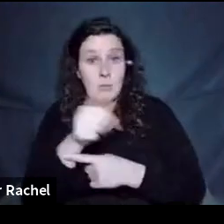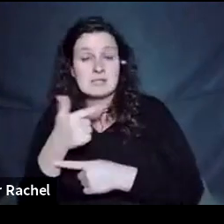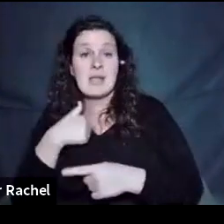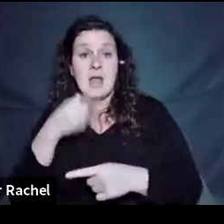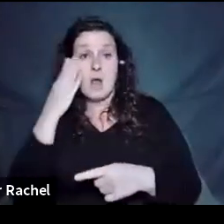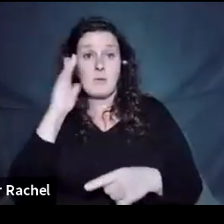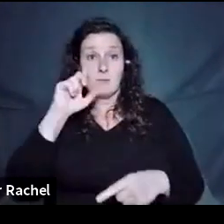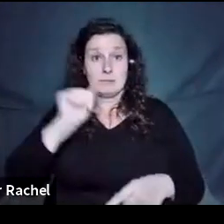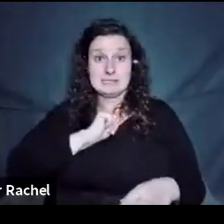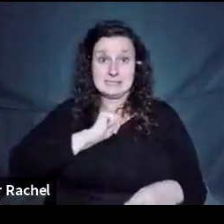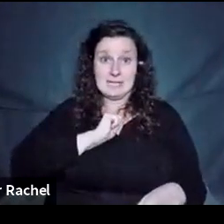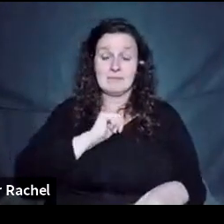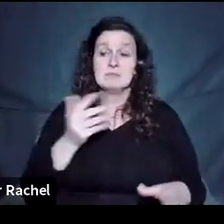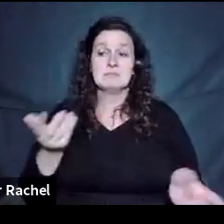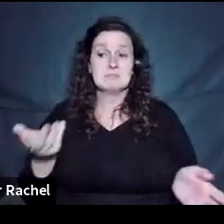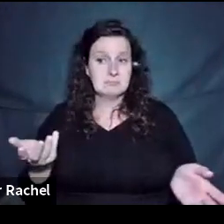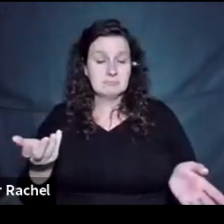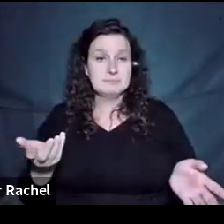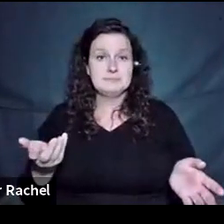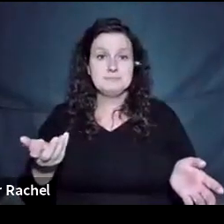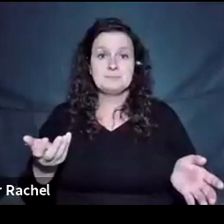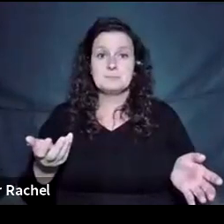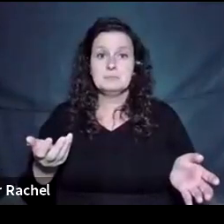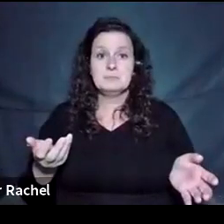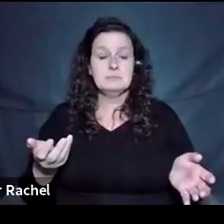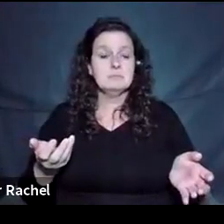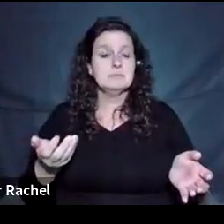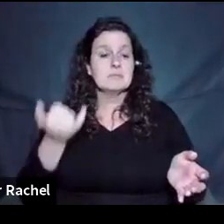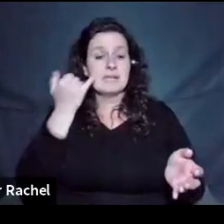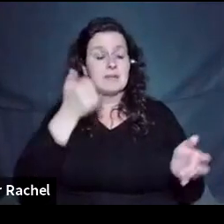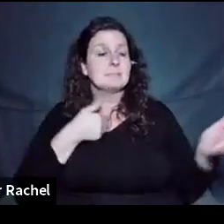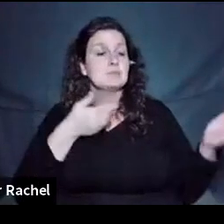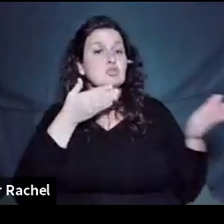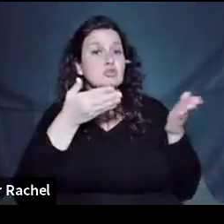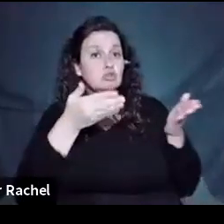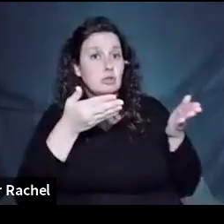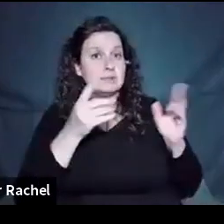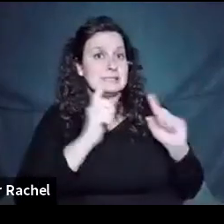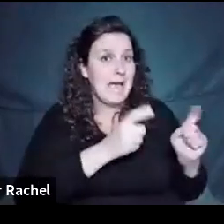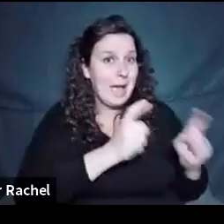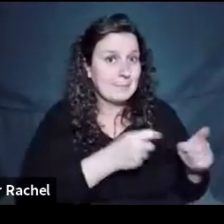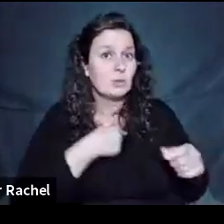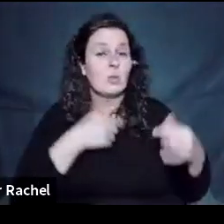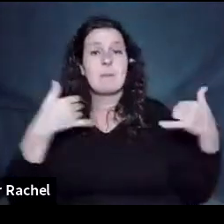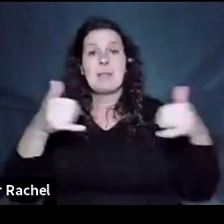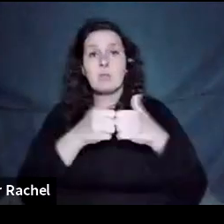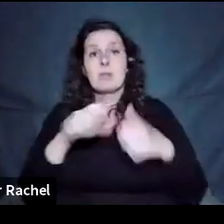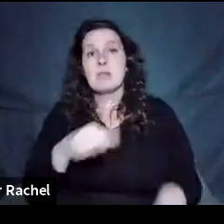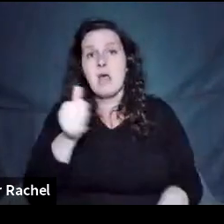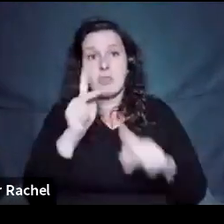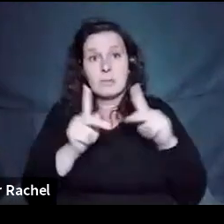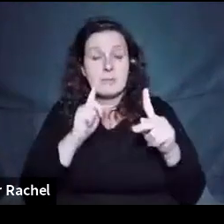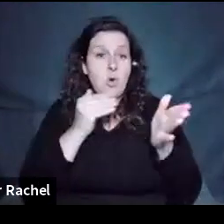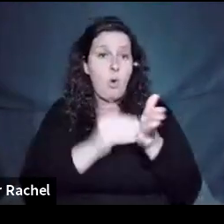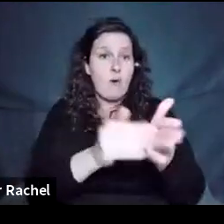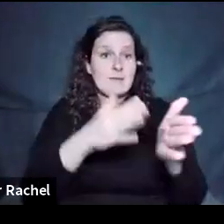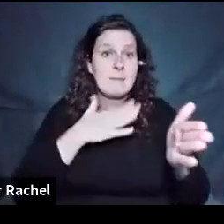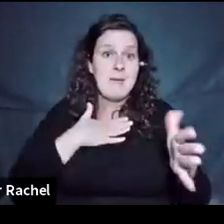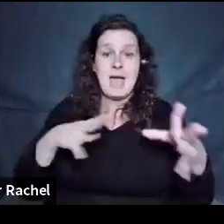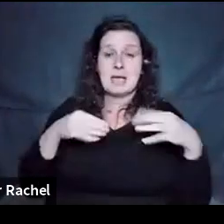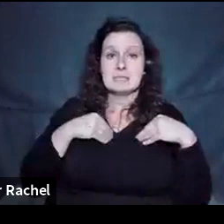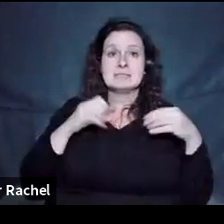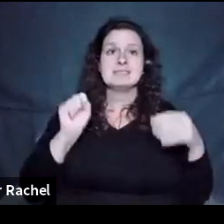myself, whether I'm service topping, playing with other people, a lot of times my submissive ends up handling